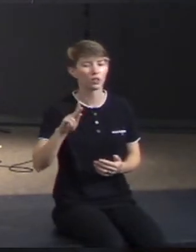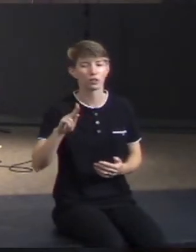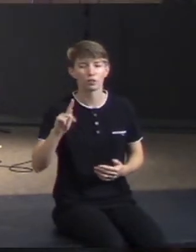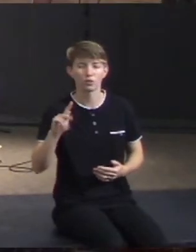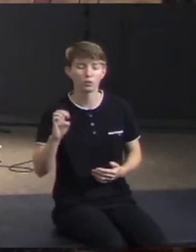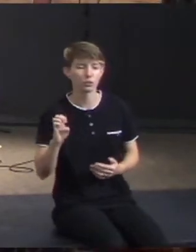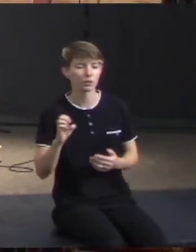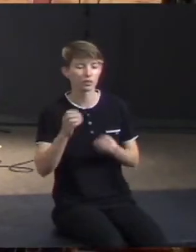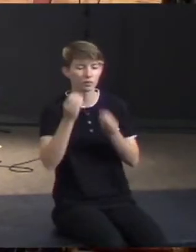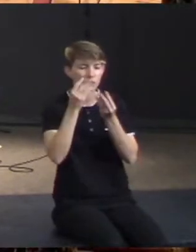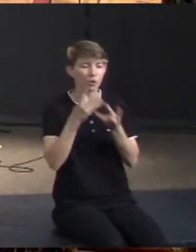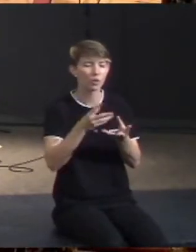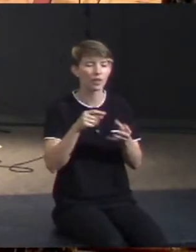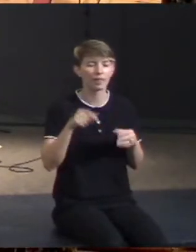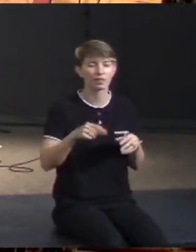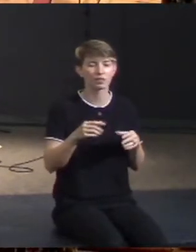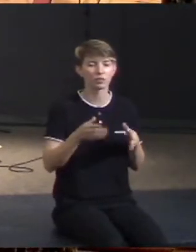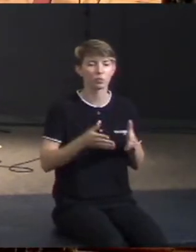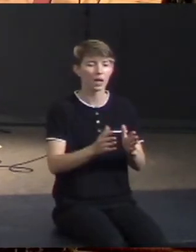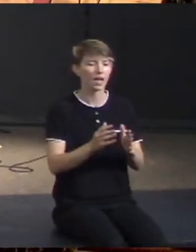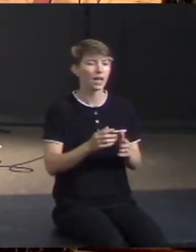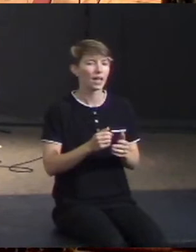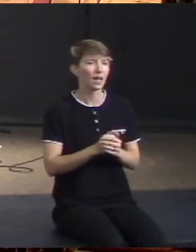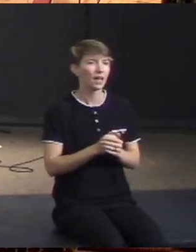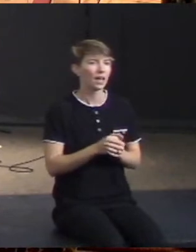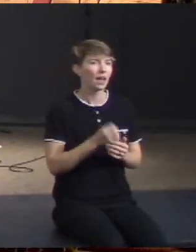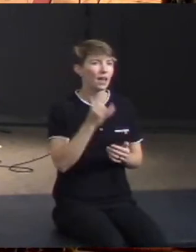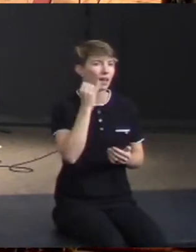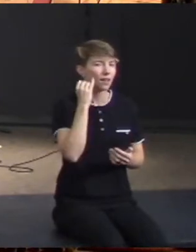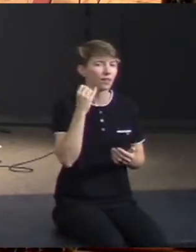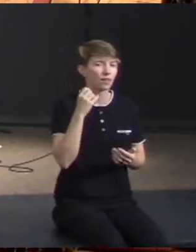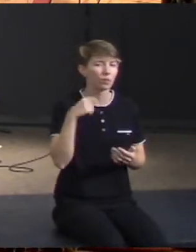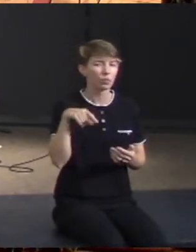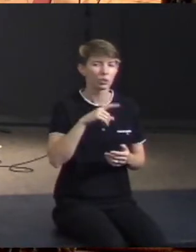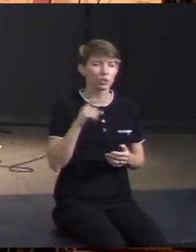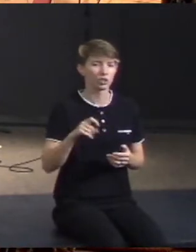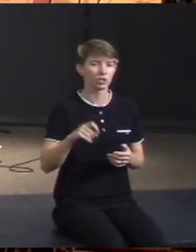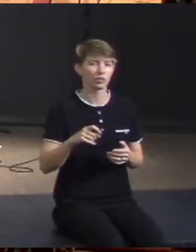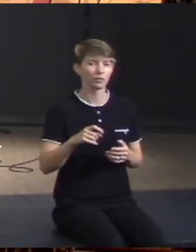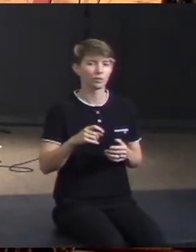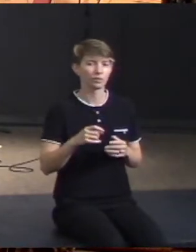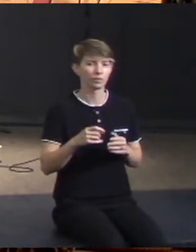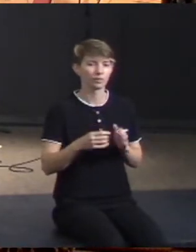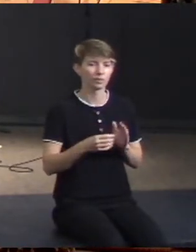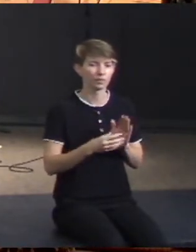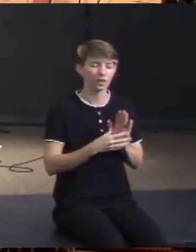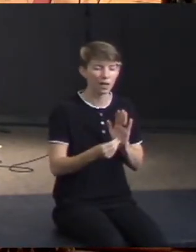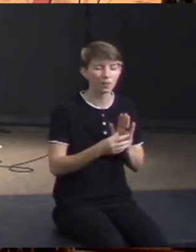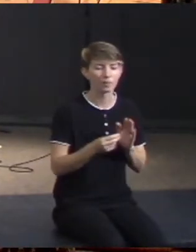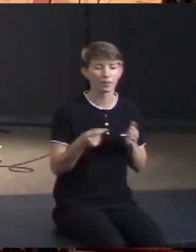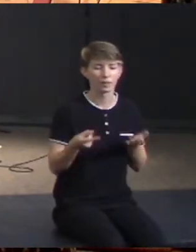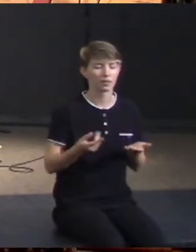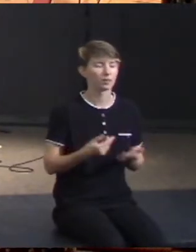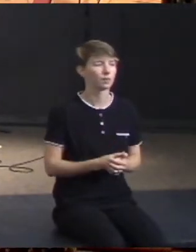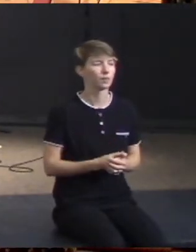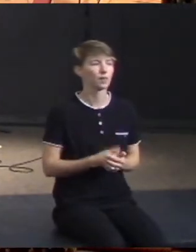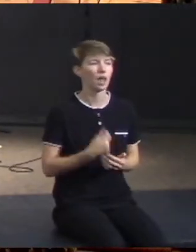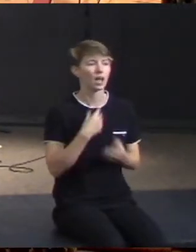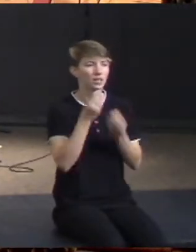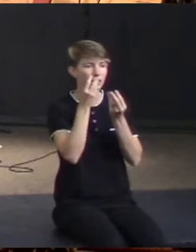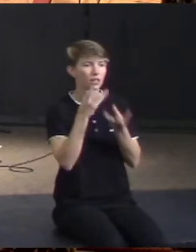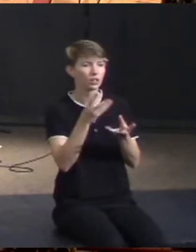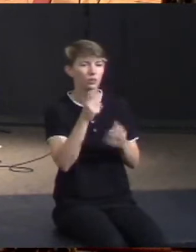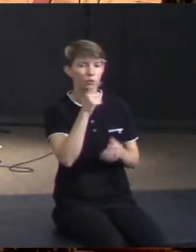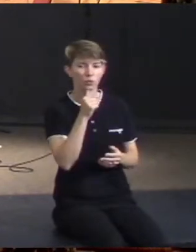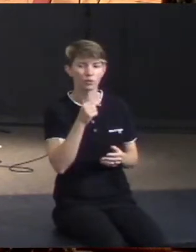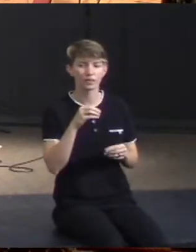supposed to imitate in this. Because you know who was in this line? I'll tell you who is in that line. It's the